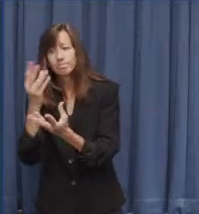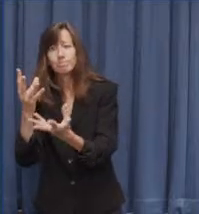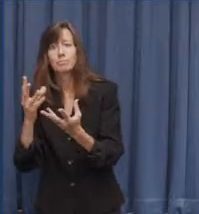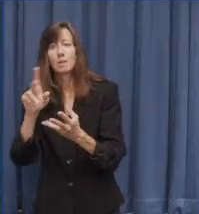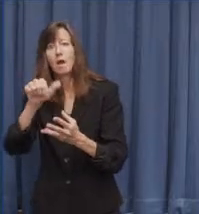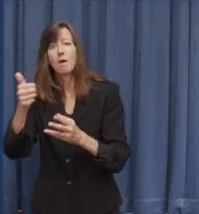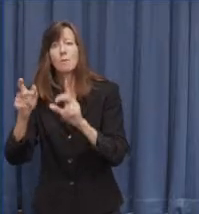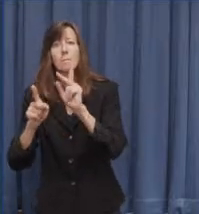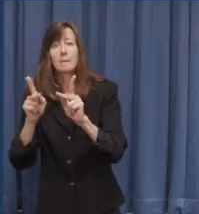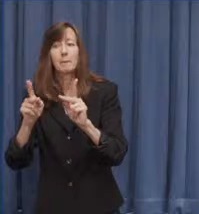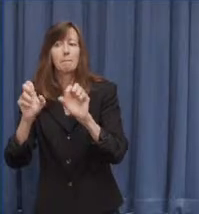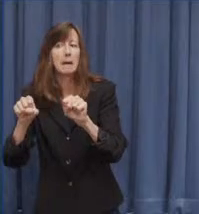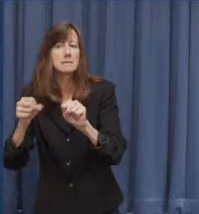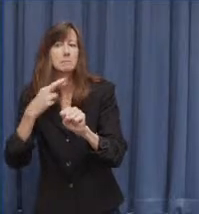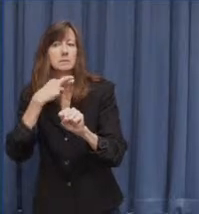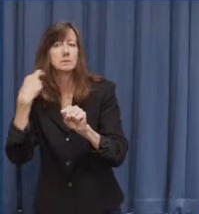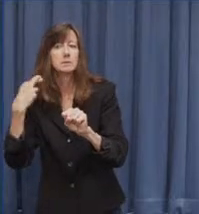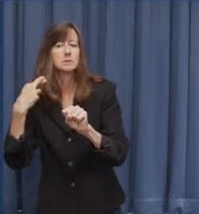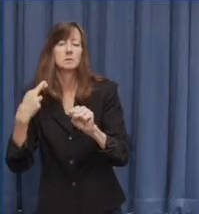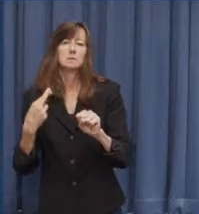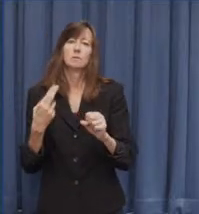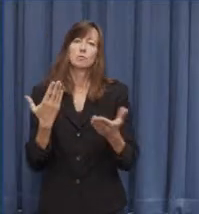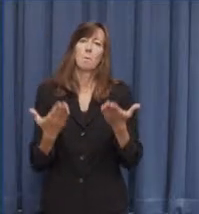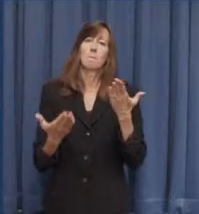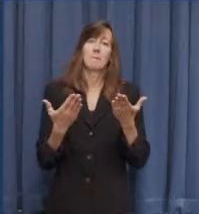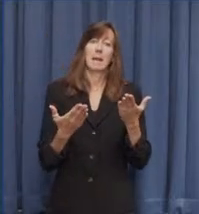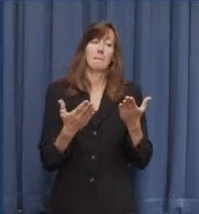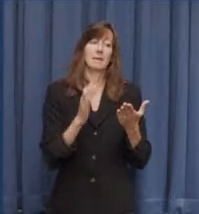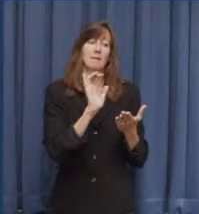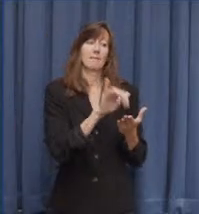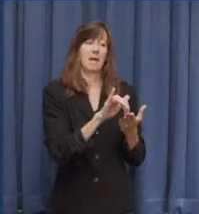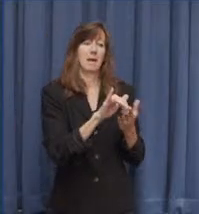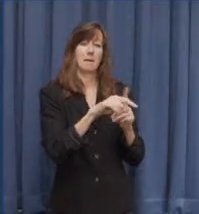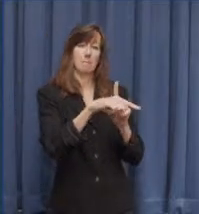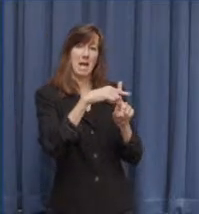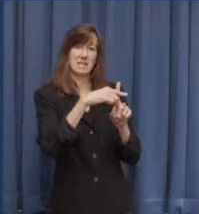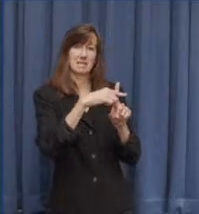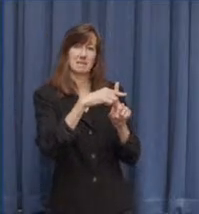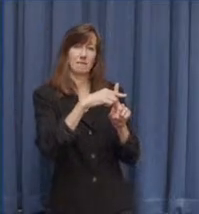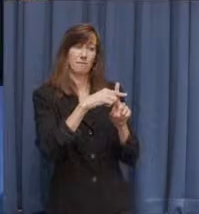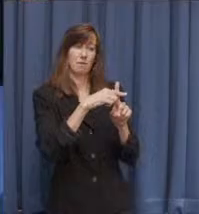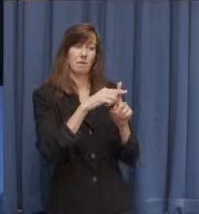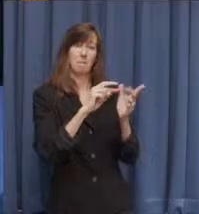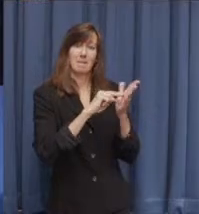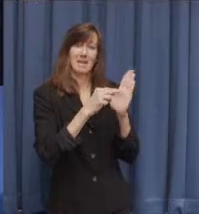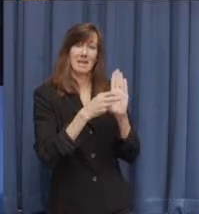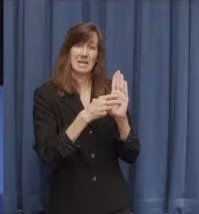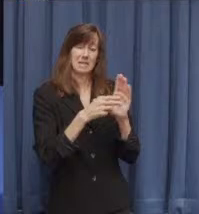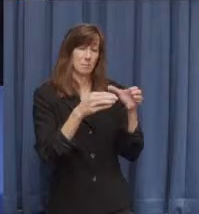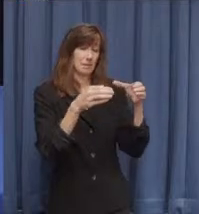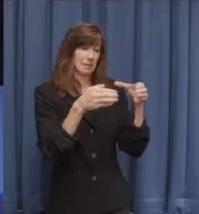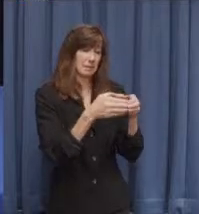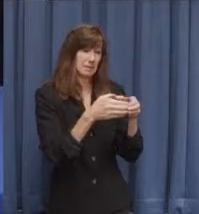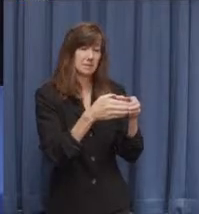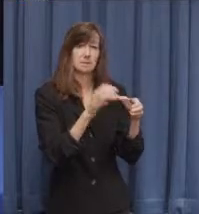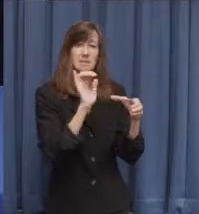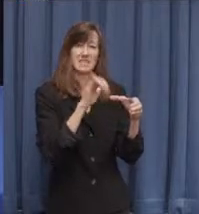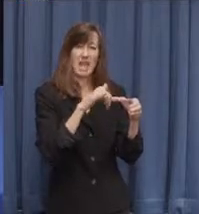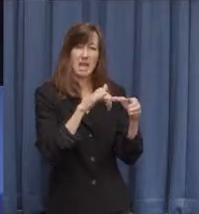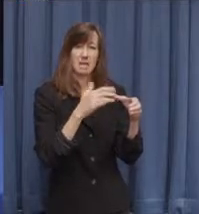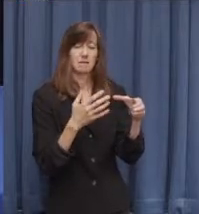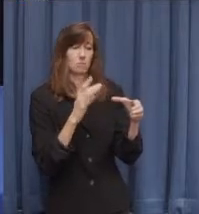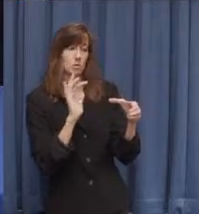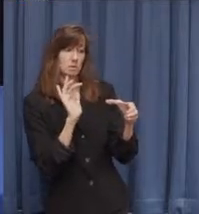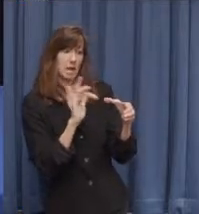might be a small little tinder or the beginning of a fire and contain it before it turns into a larger fire that